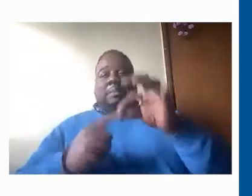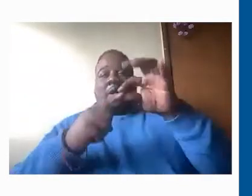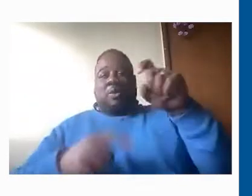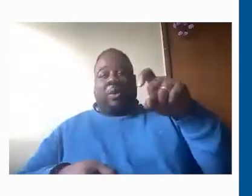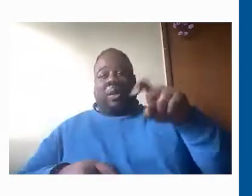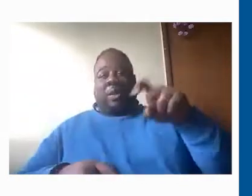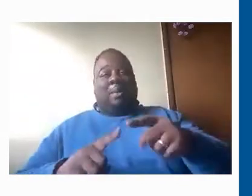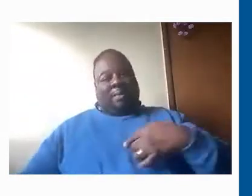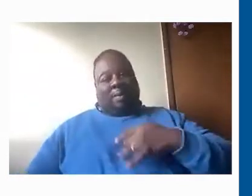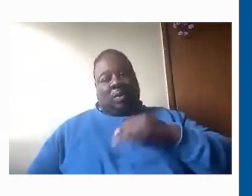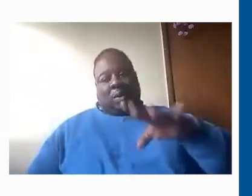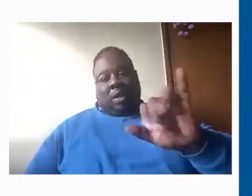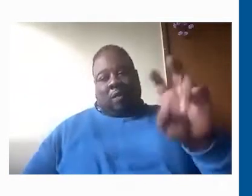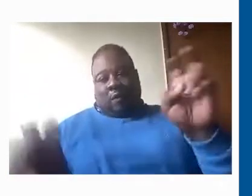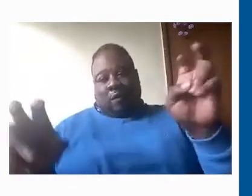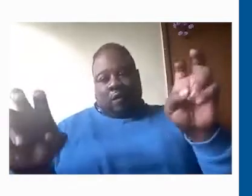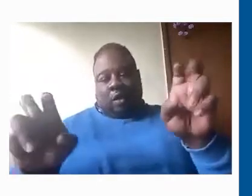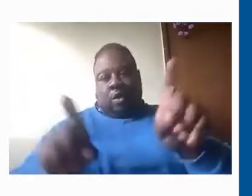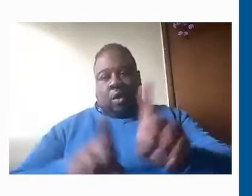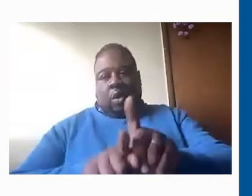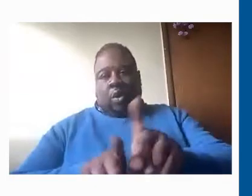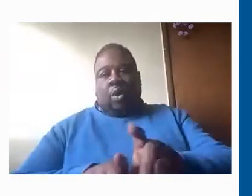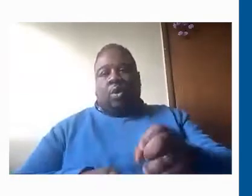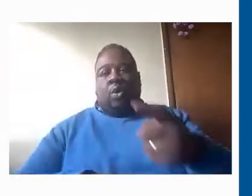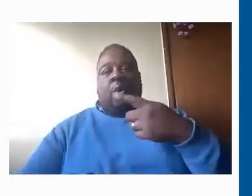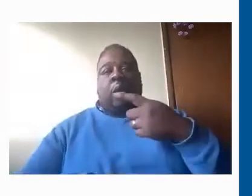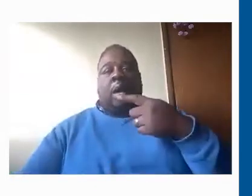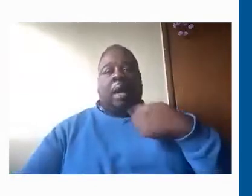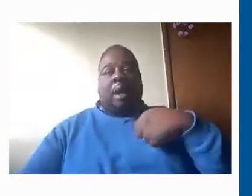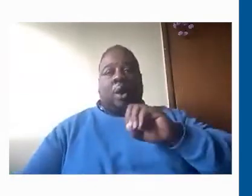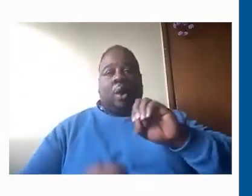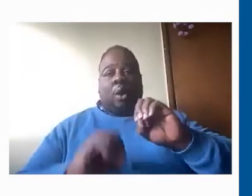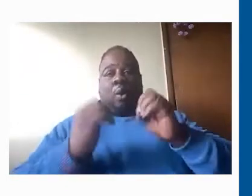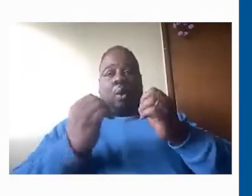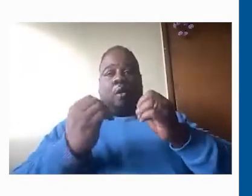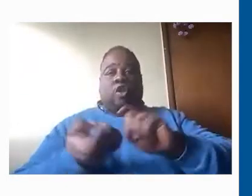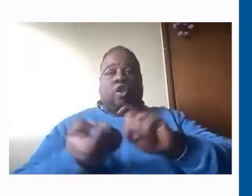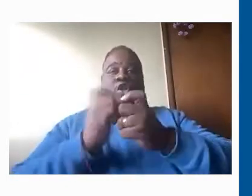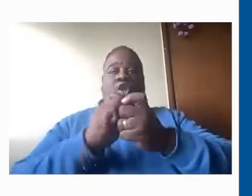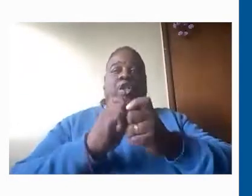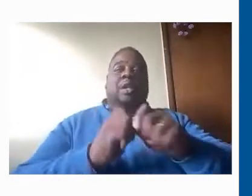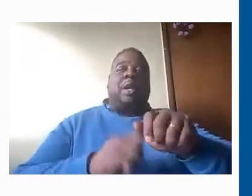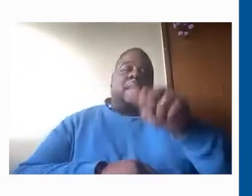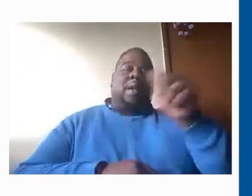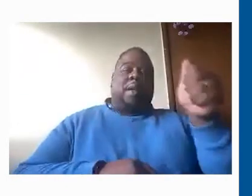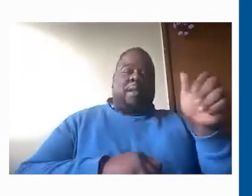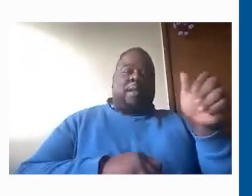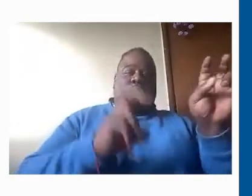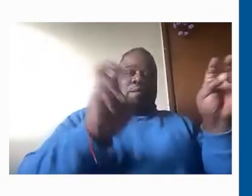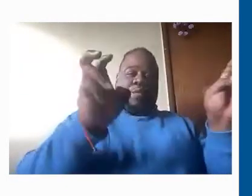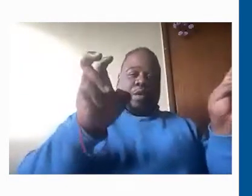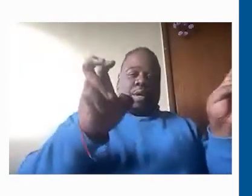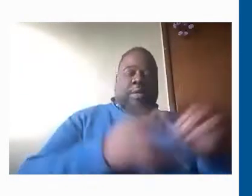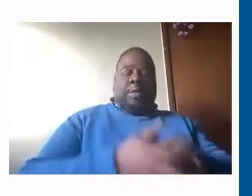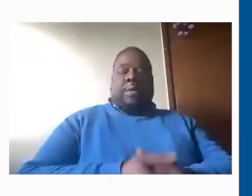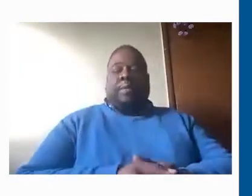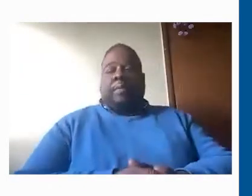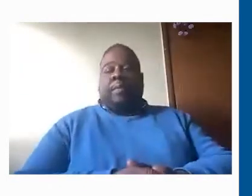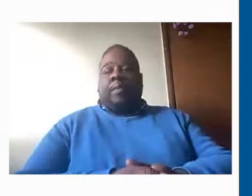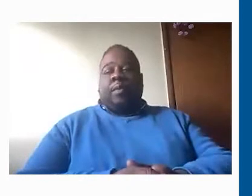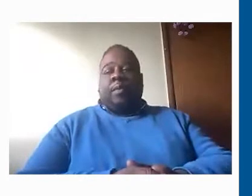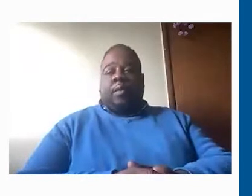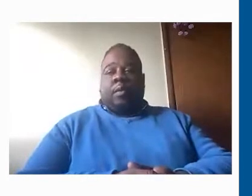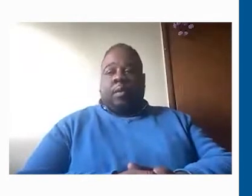office itself has gone to that acronym. So that's kind of some of the background information about that. Slide 2